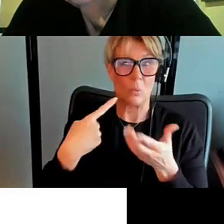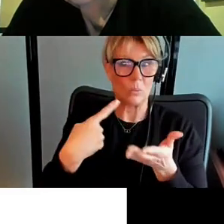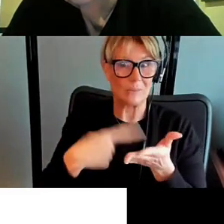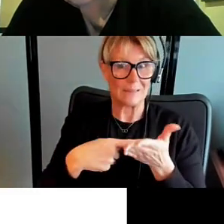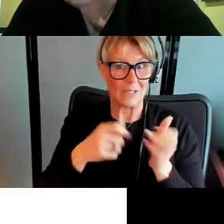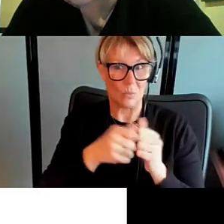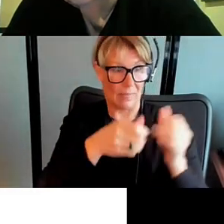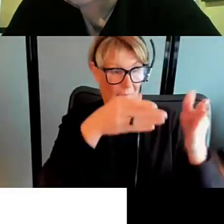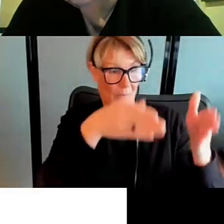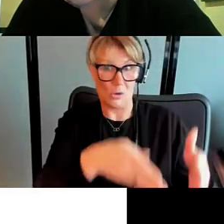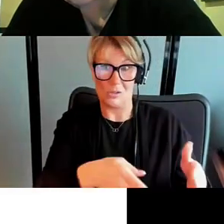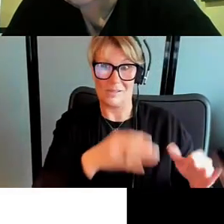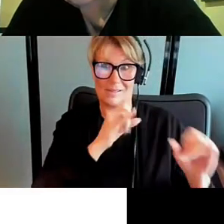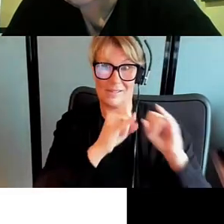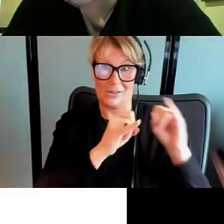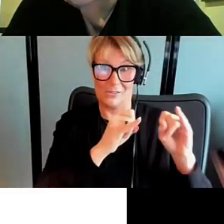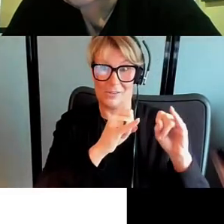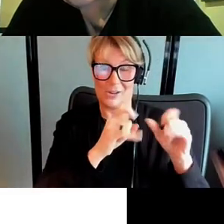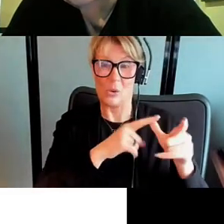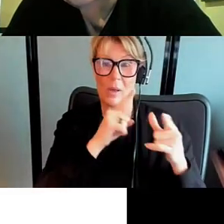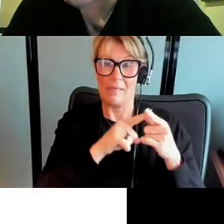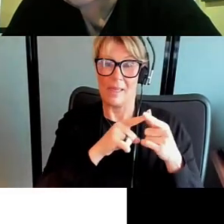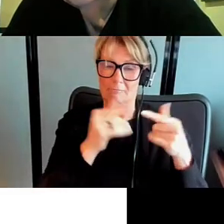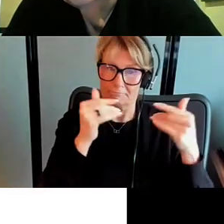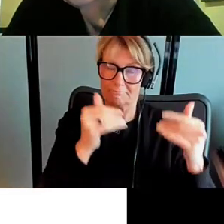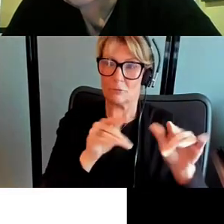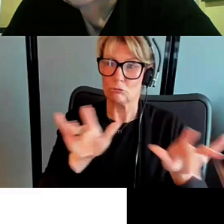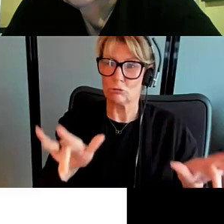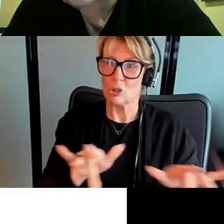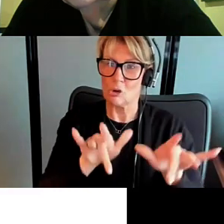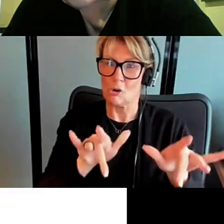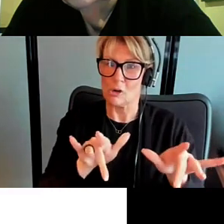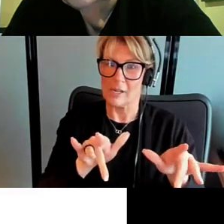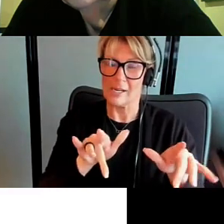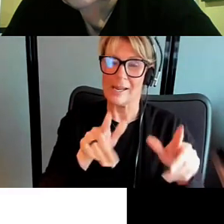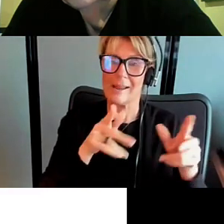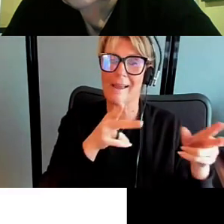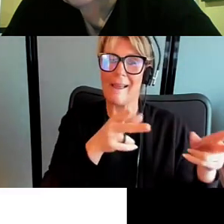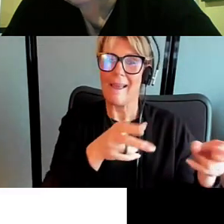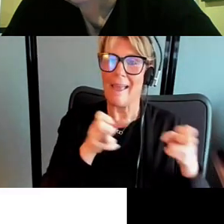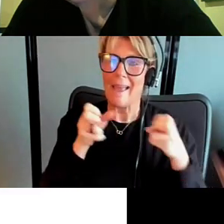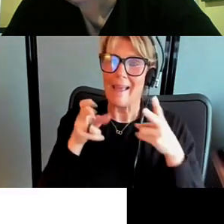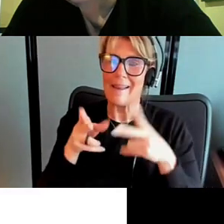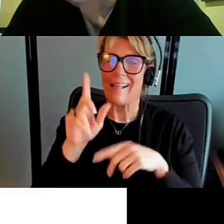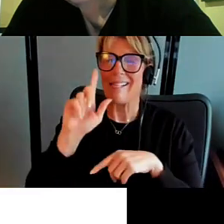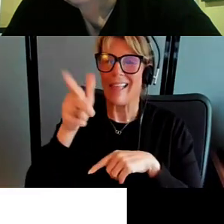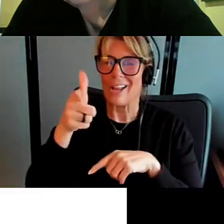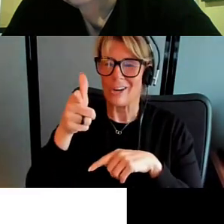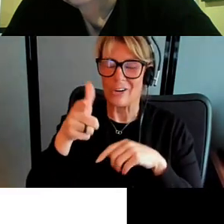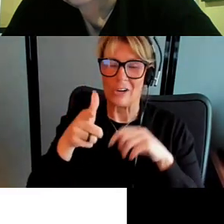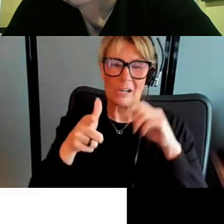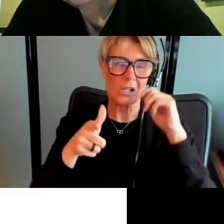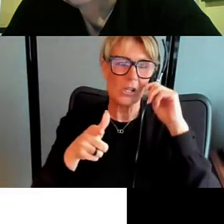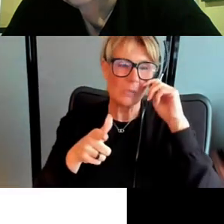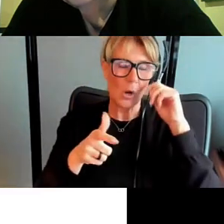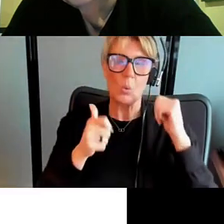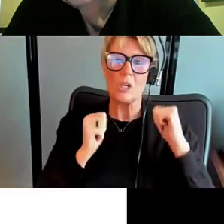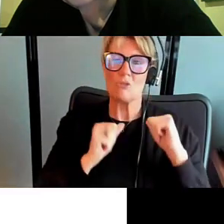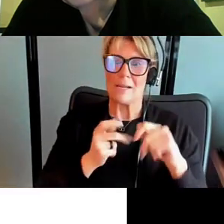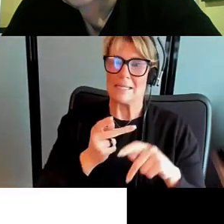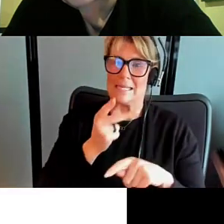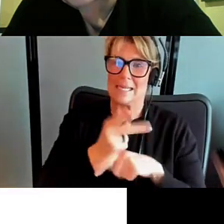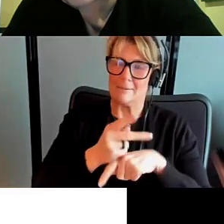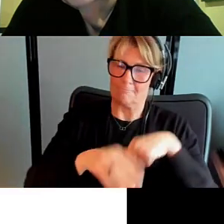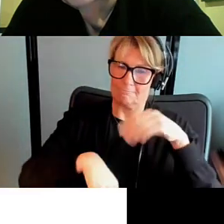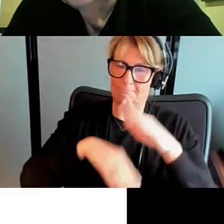interviewee, and then we recorded the session. Editing was done later on, but we tried to maintain that 30